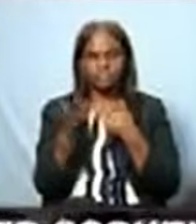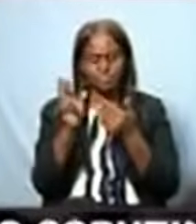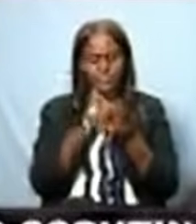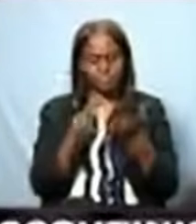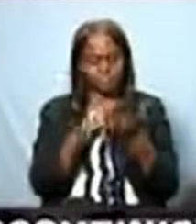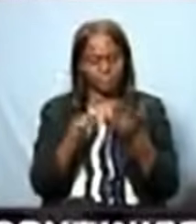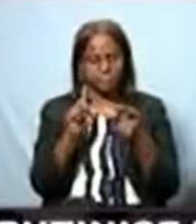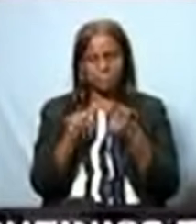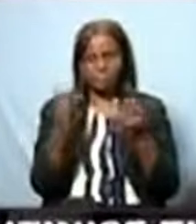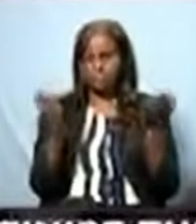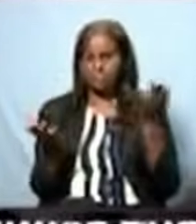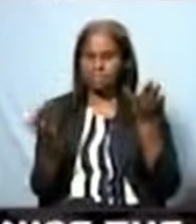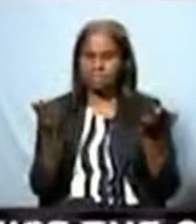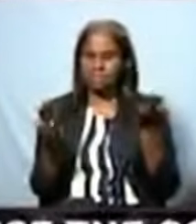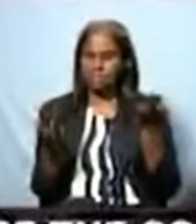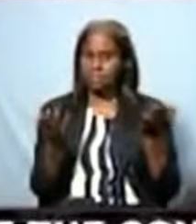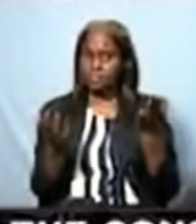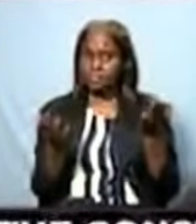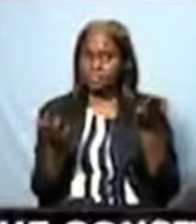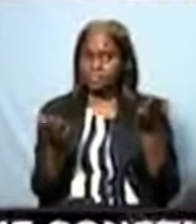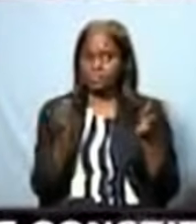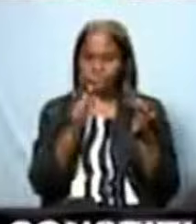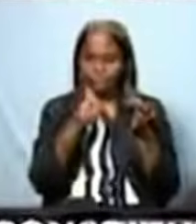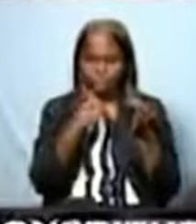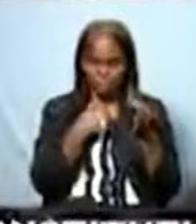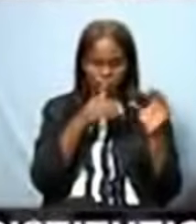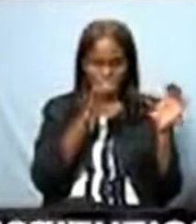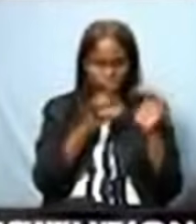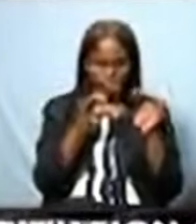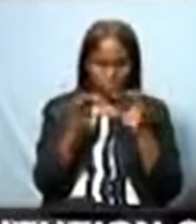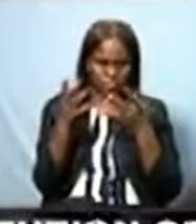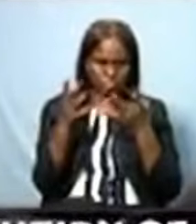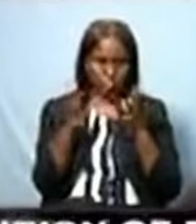to compare? And if you've done,